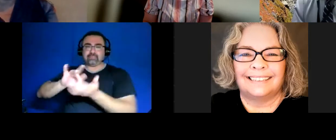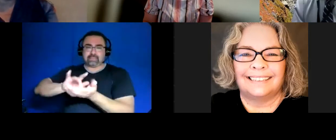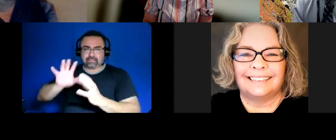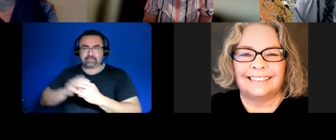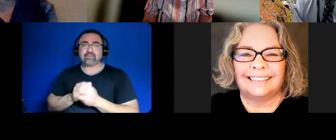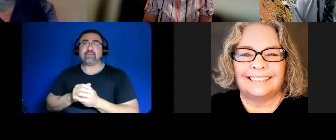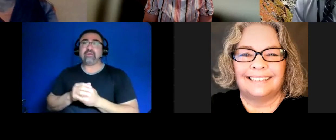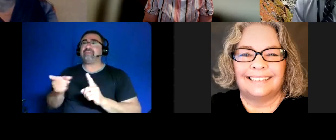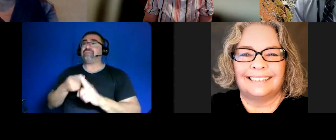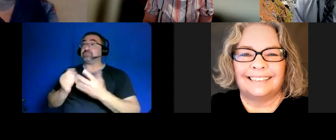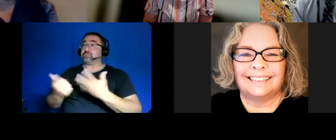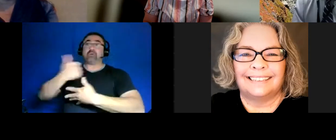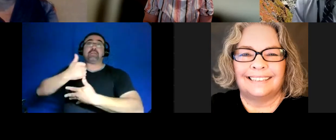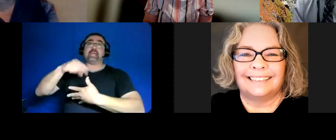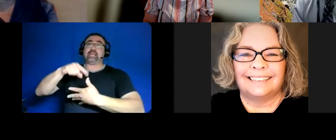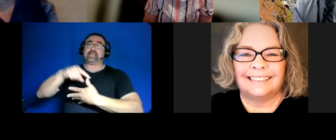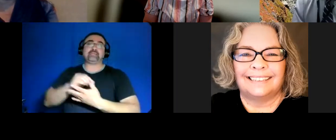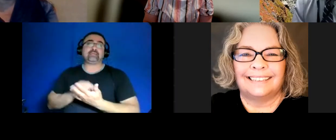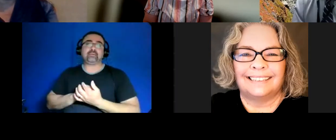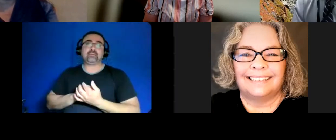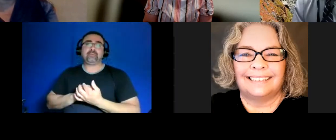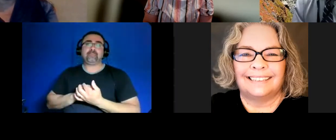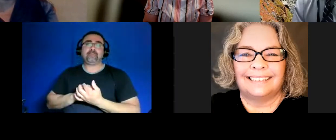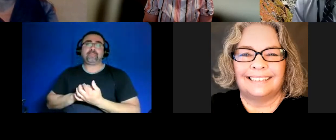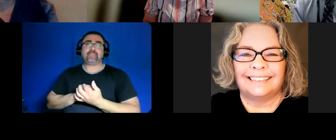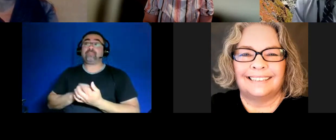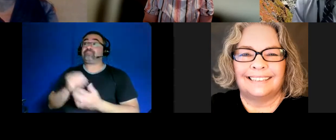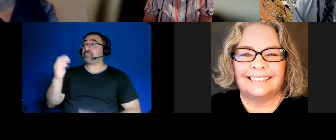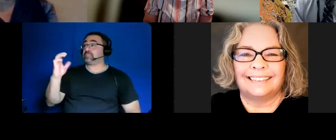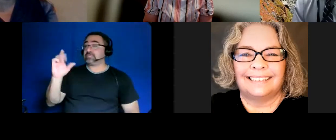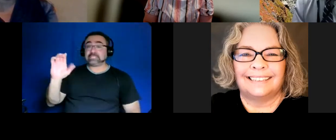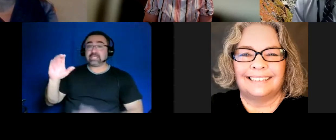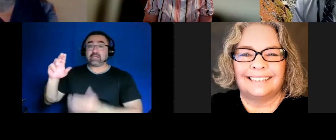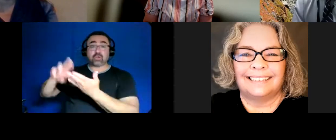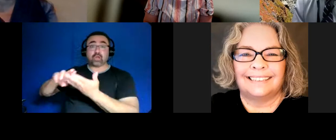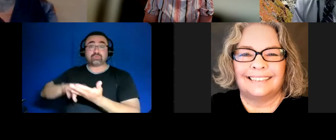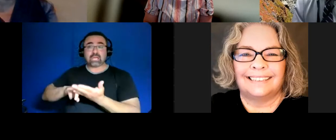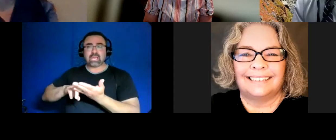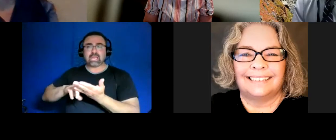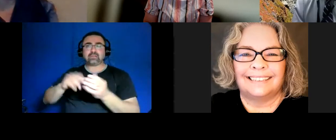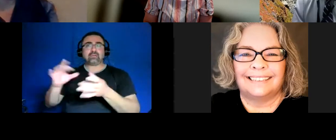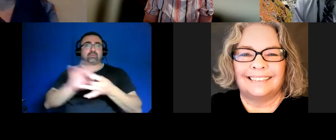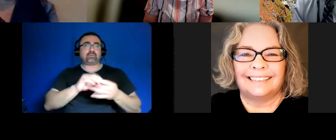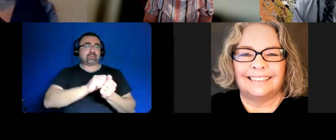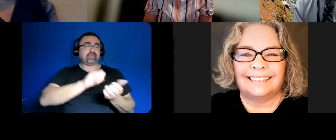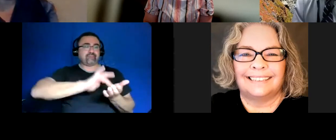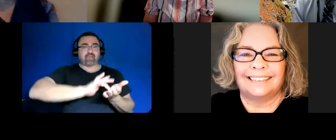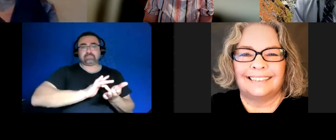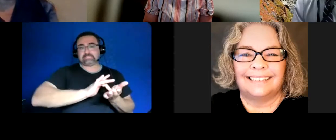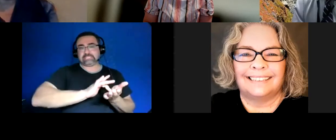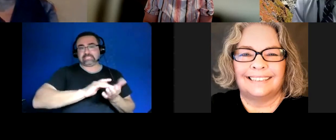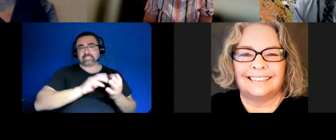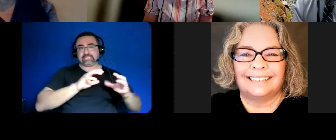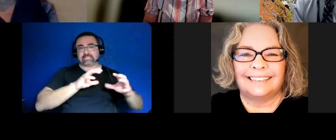were first prioritized, and through the CDC contracts with pharmacies, they had